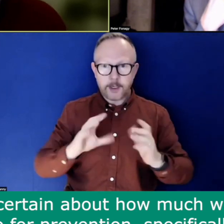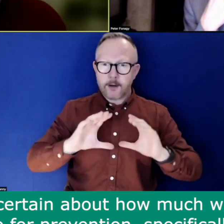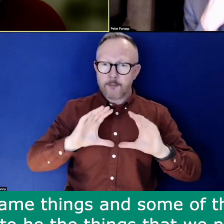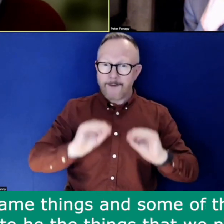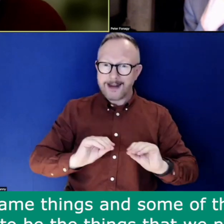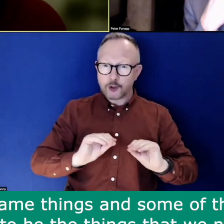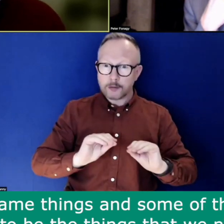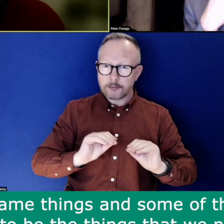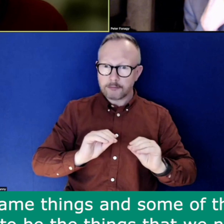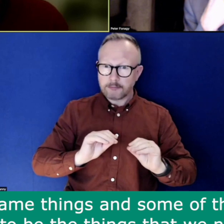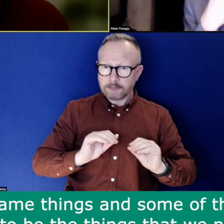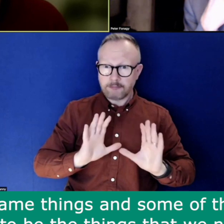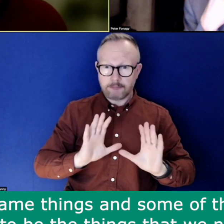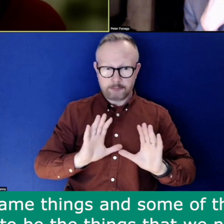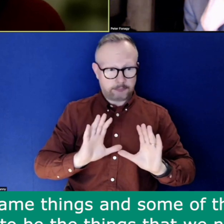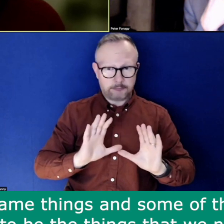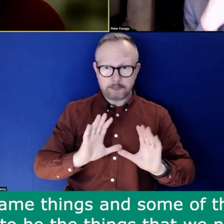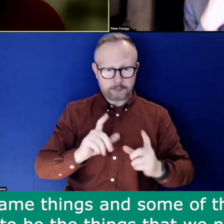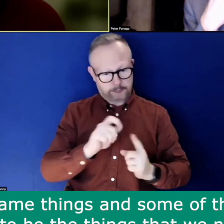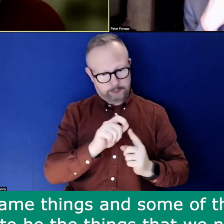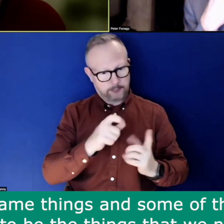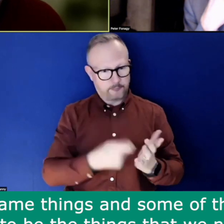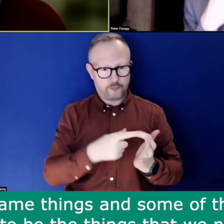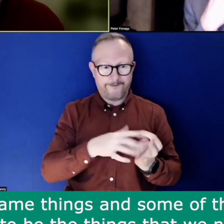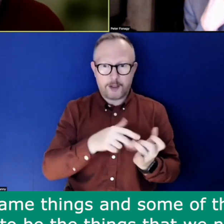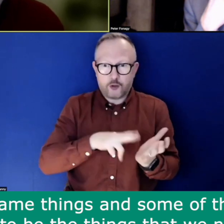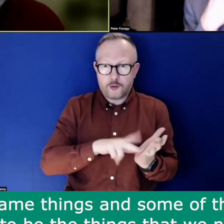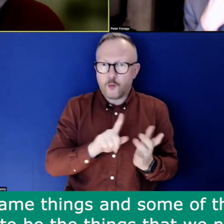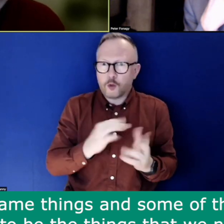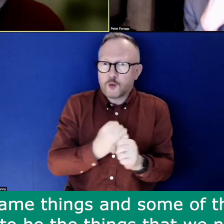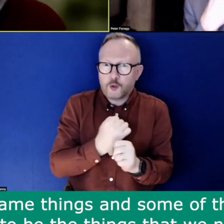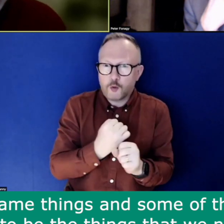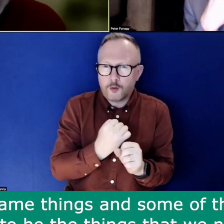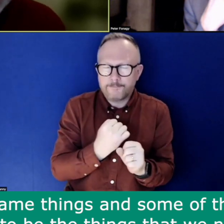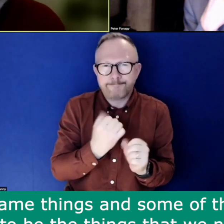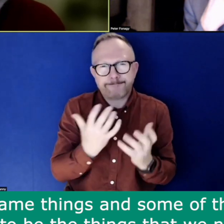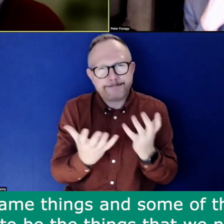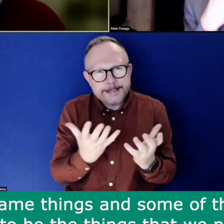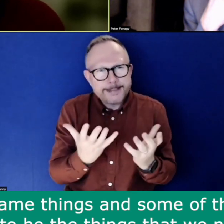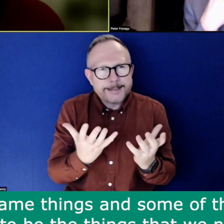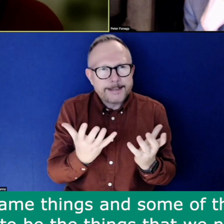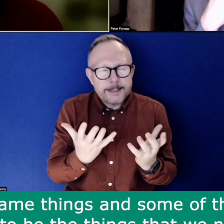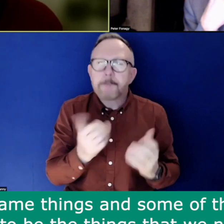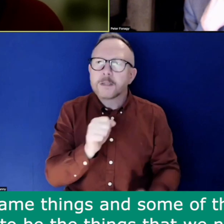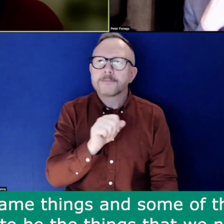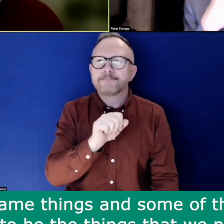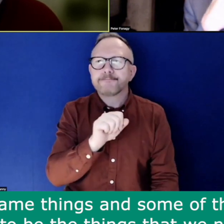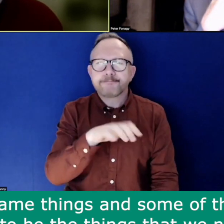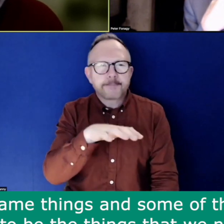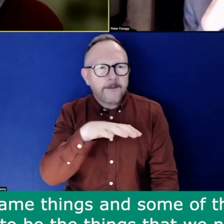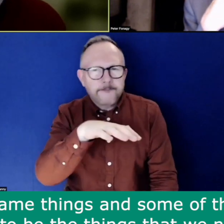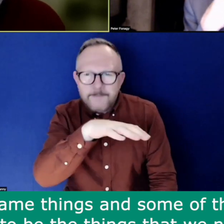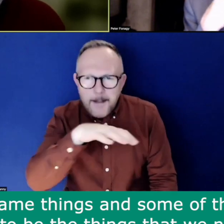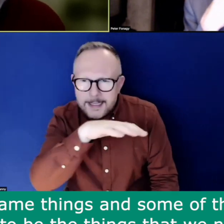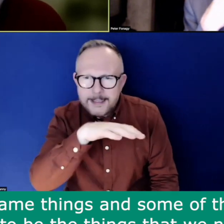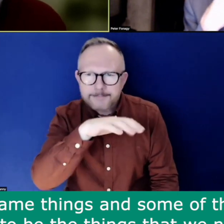mental illness. Not that it's not important, and it's a huge difficulty that families face. But some of the same things and some of the same supports are going